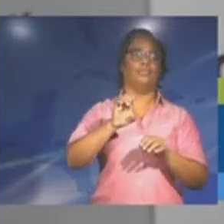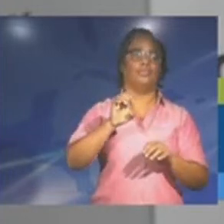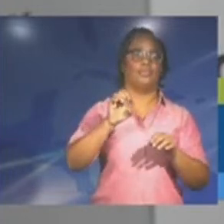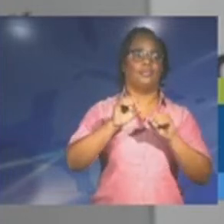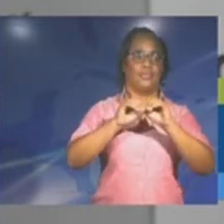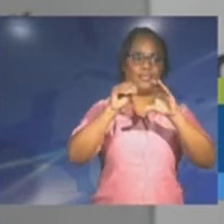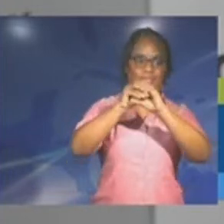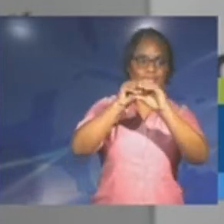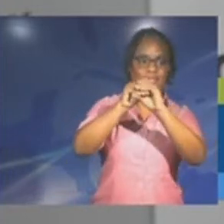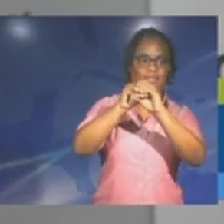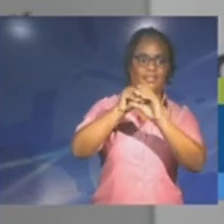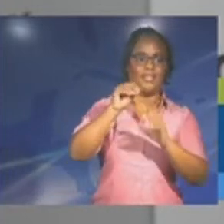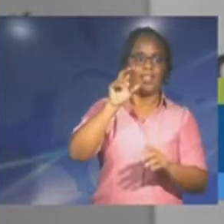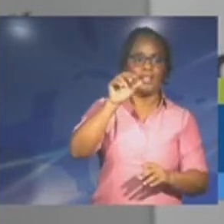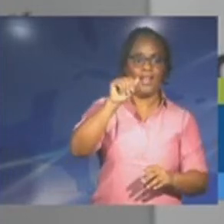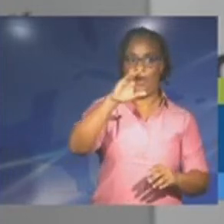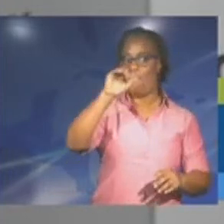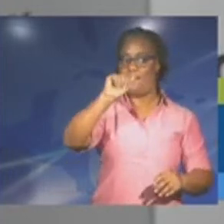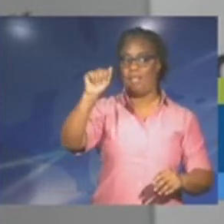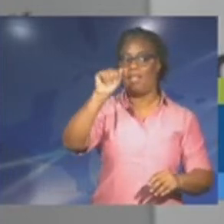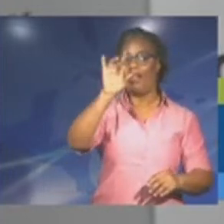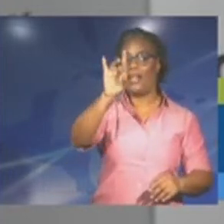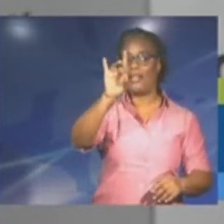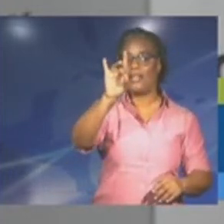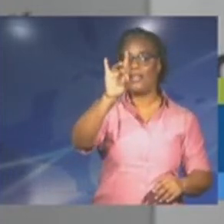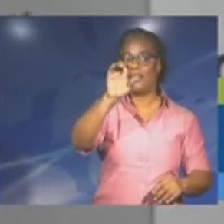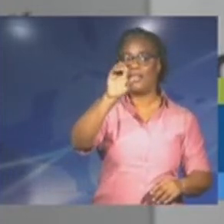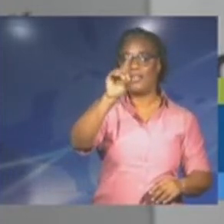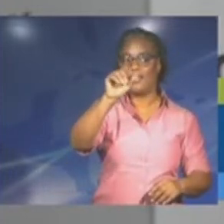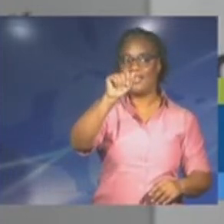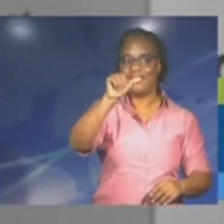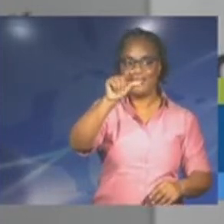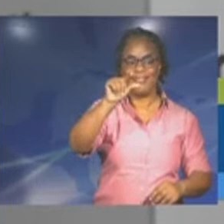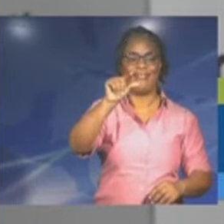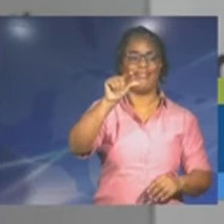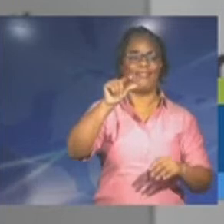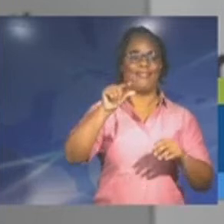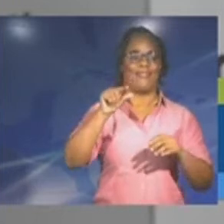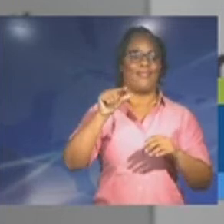weeks in this particular preparation. So normal refrigeration, once it thaws from